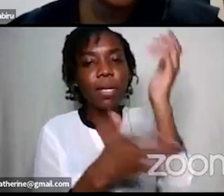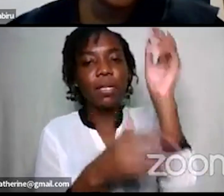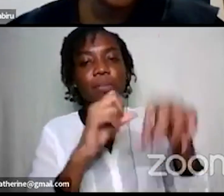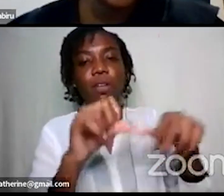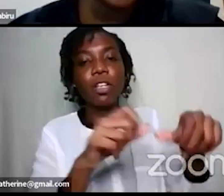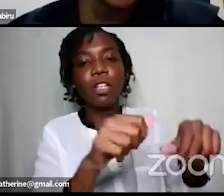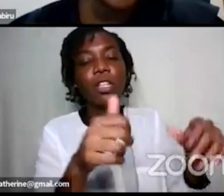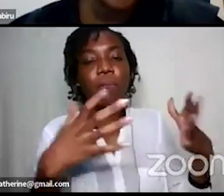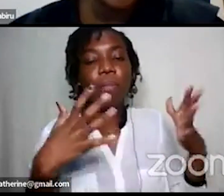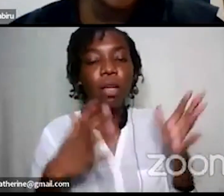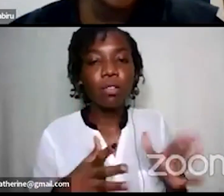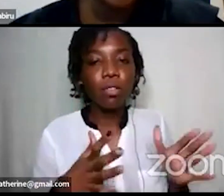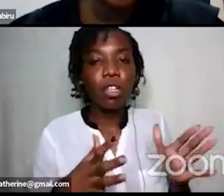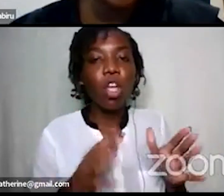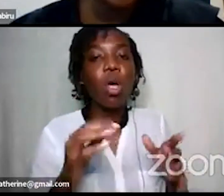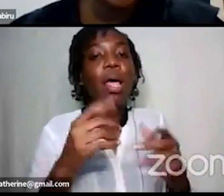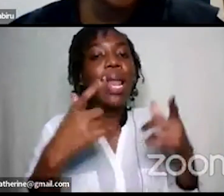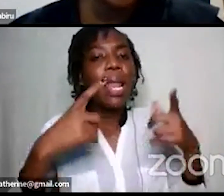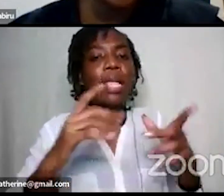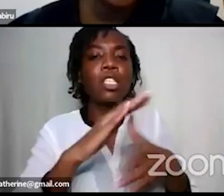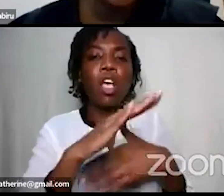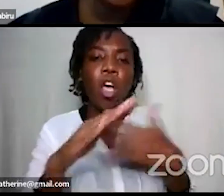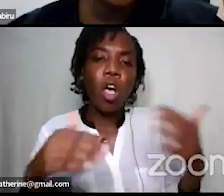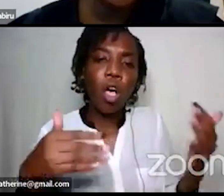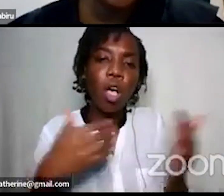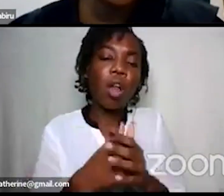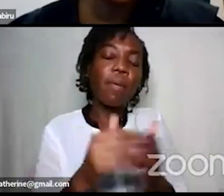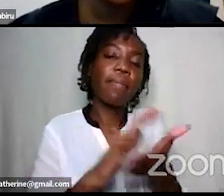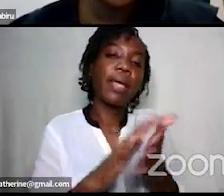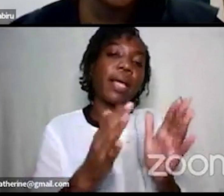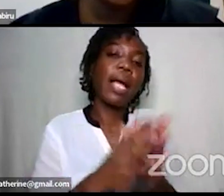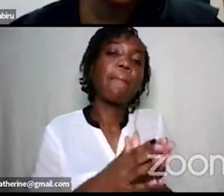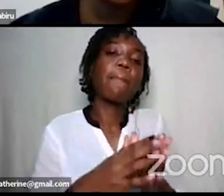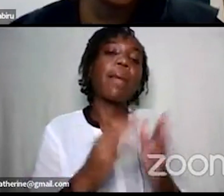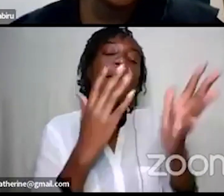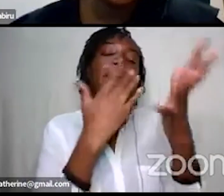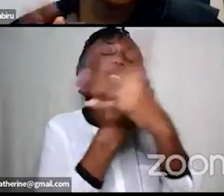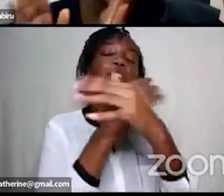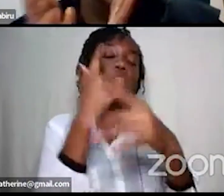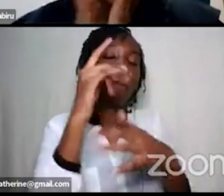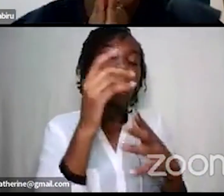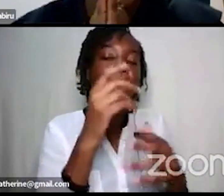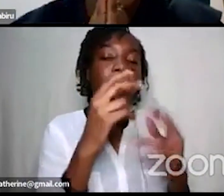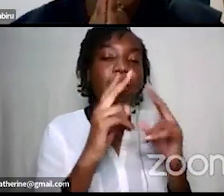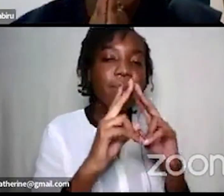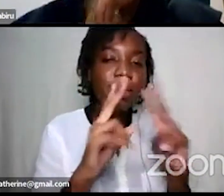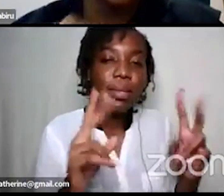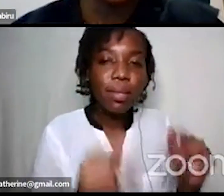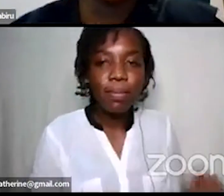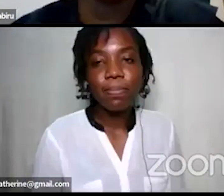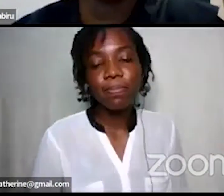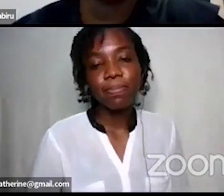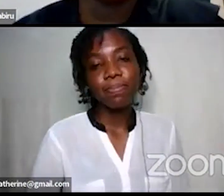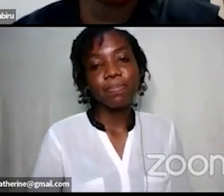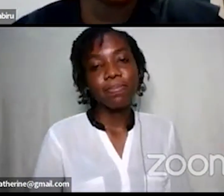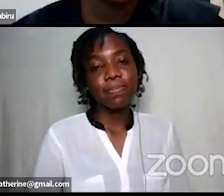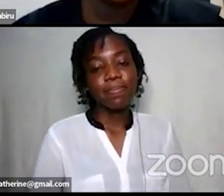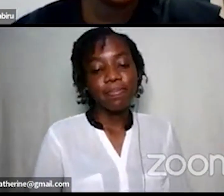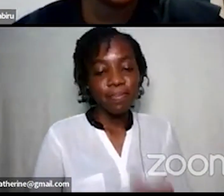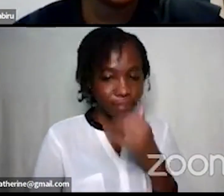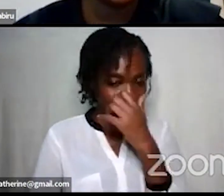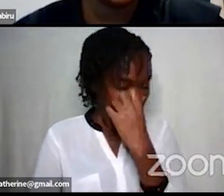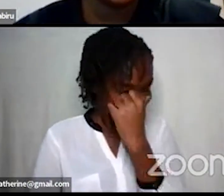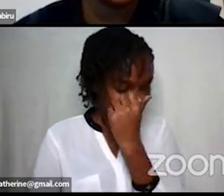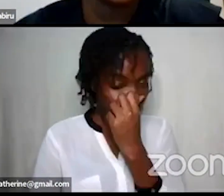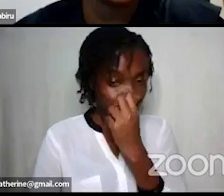Let's be all ambassadors of peace. Back to you, Grace. Thank you